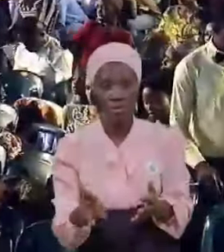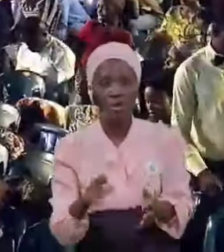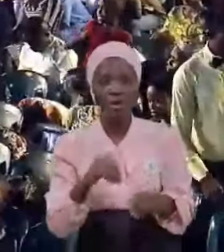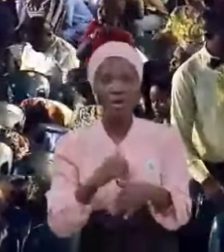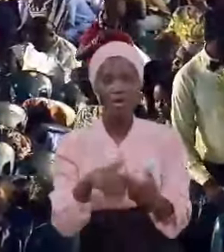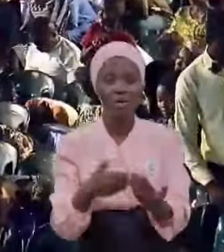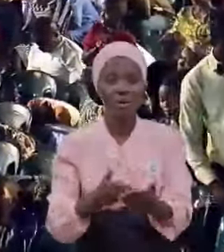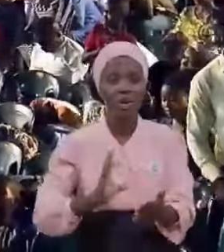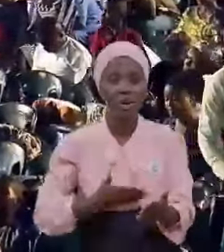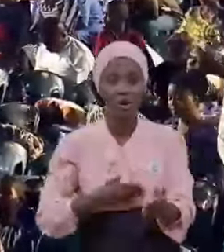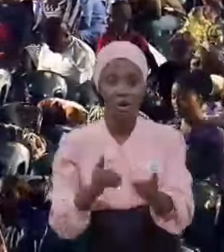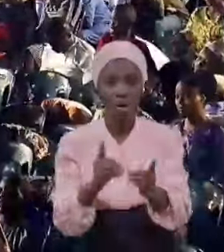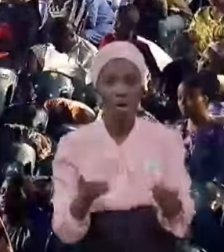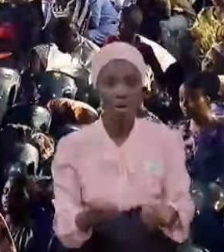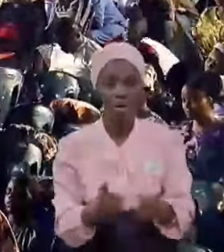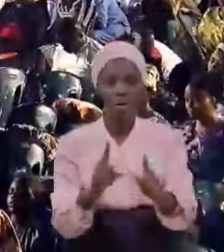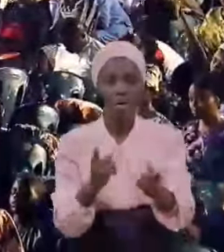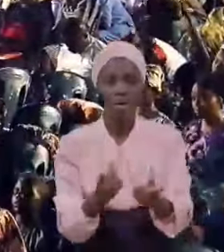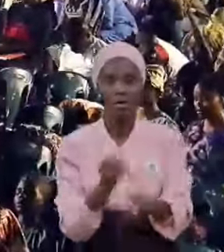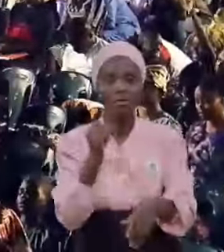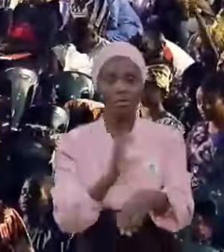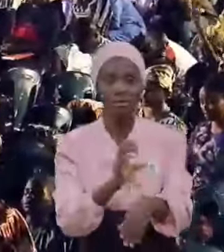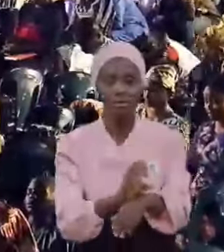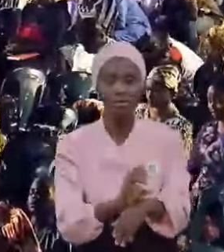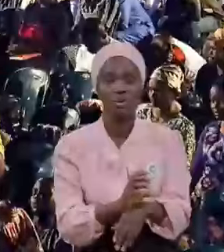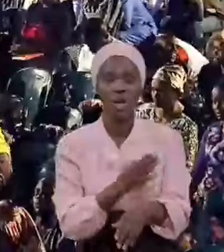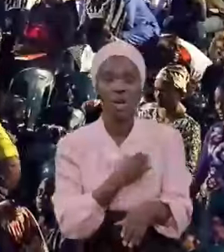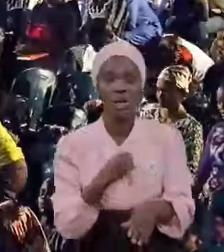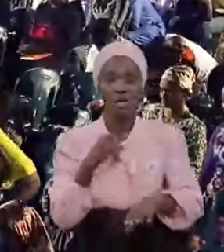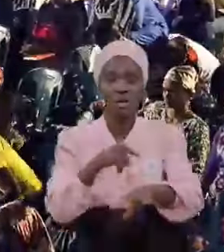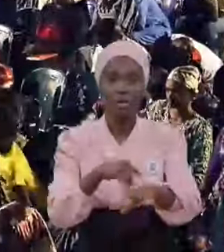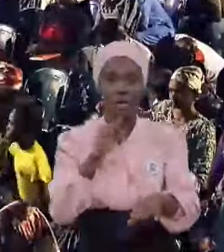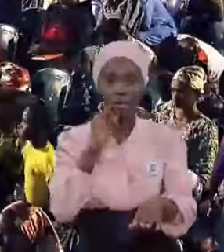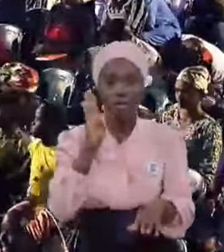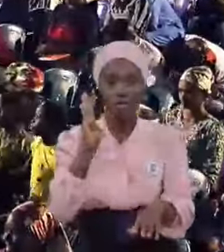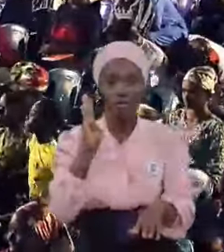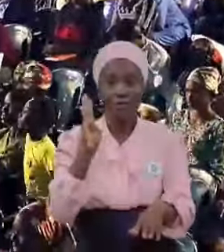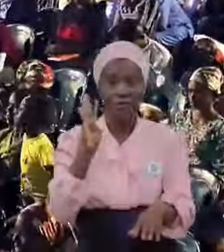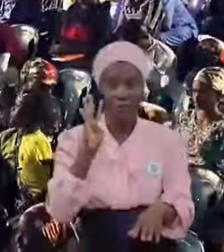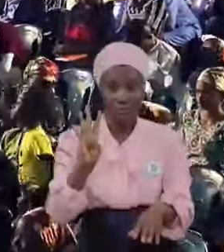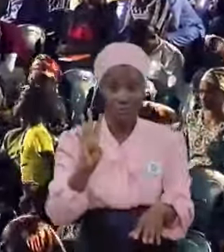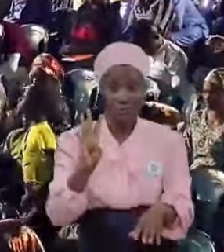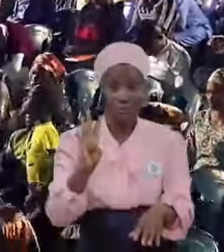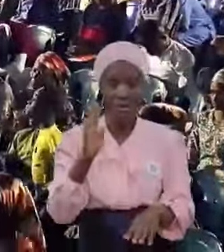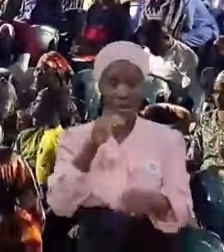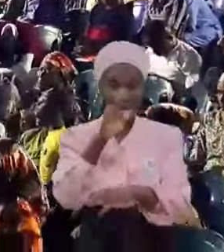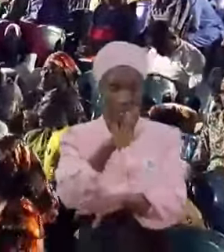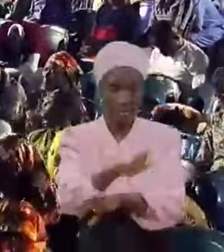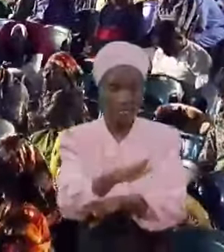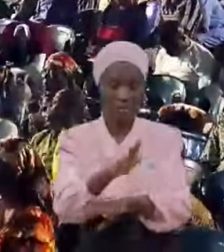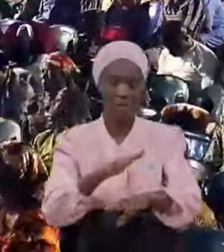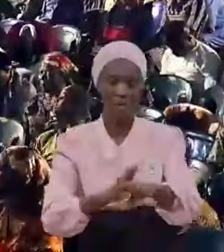And that time is 4 p.m. Sunday, 3rd of November,